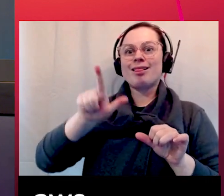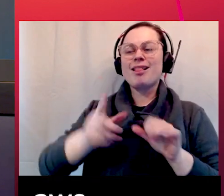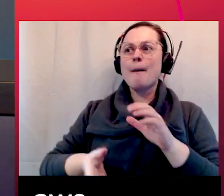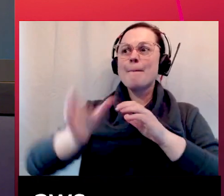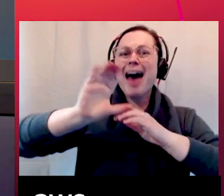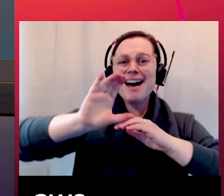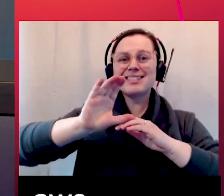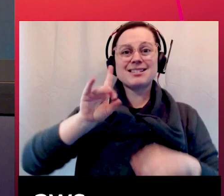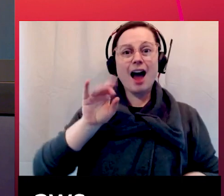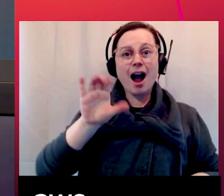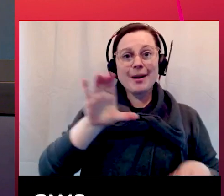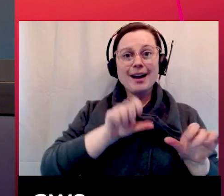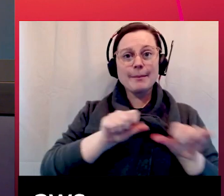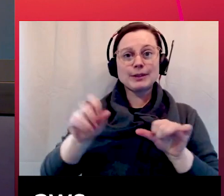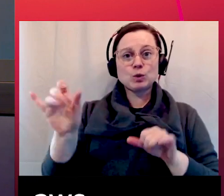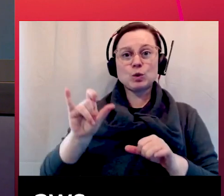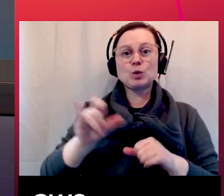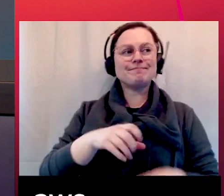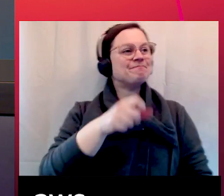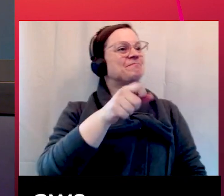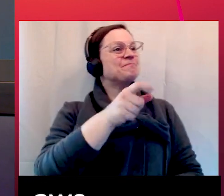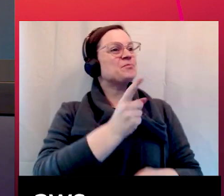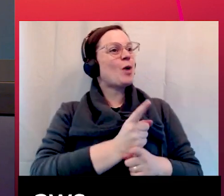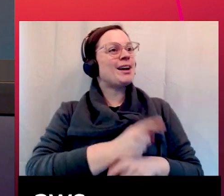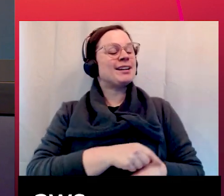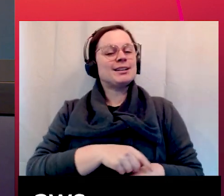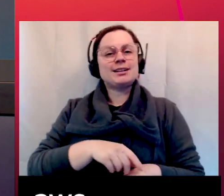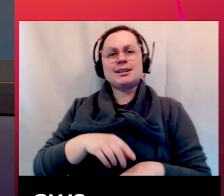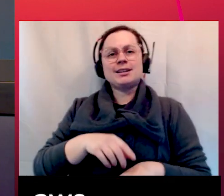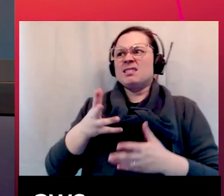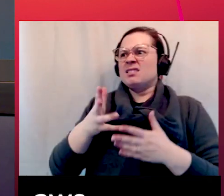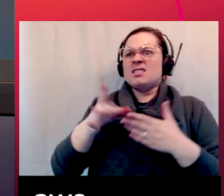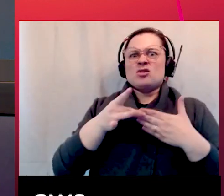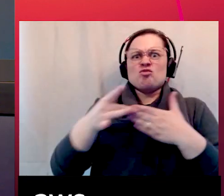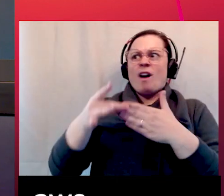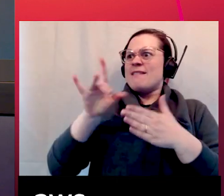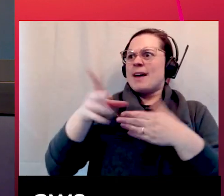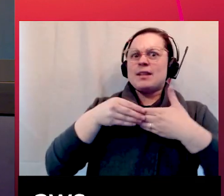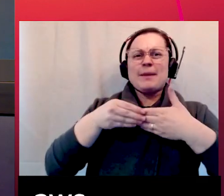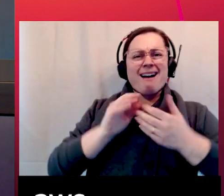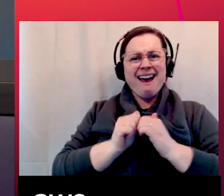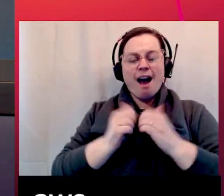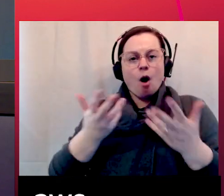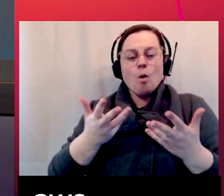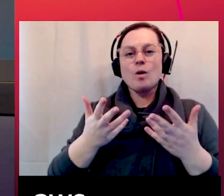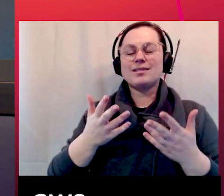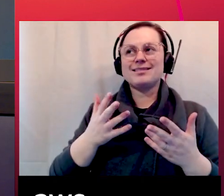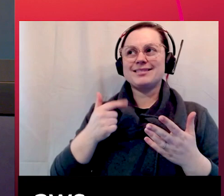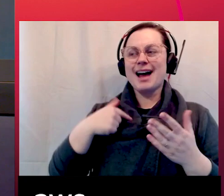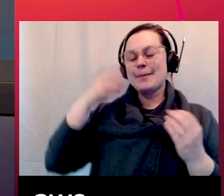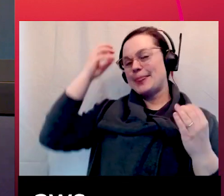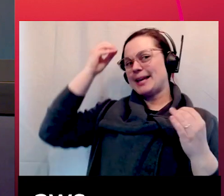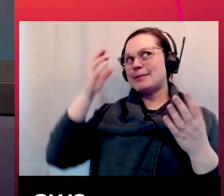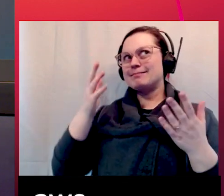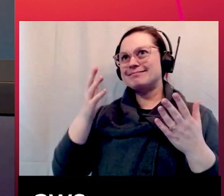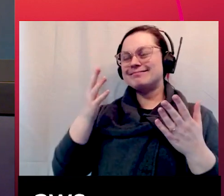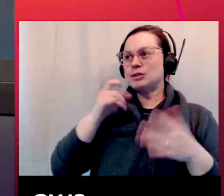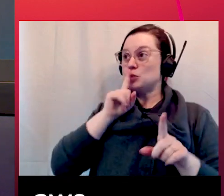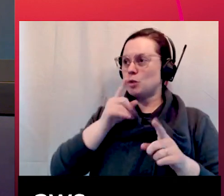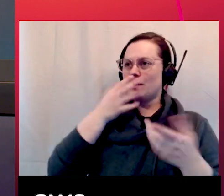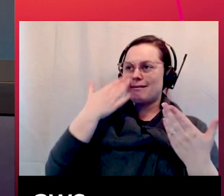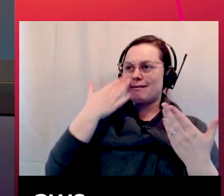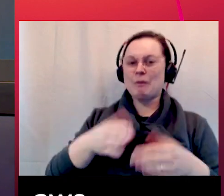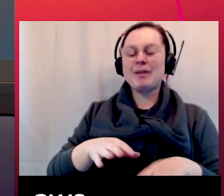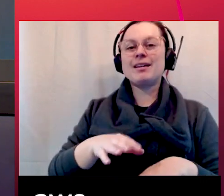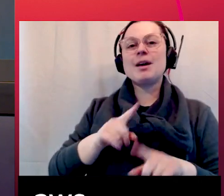Yep. What drives that flexibility? I mean, that's a very, in my mind, I'm saying it, but I don't know if it's true. It's a very developer-centric